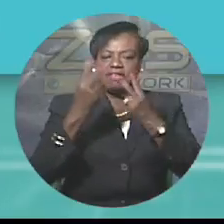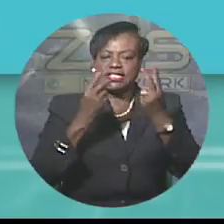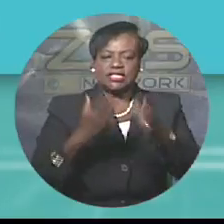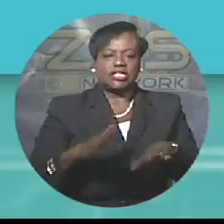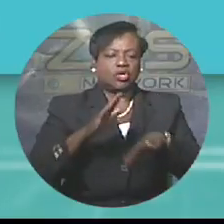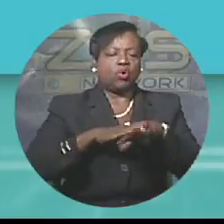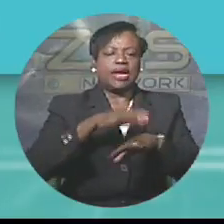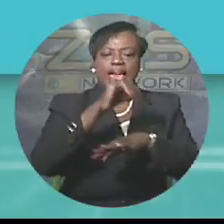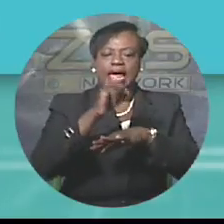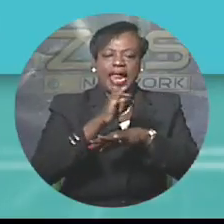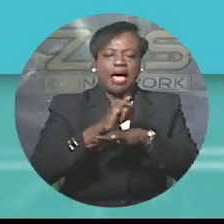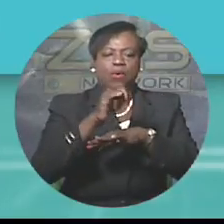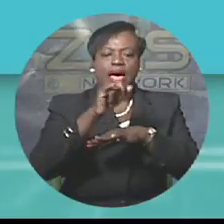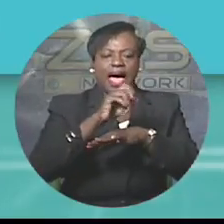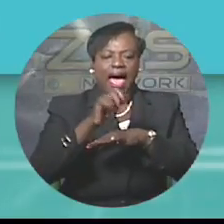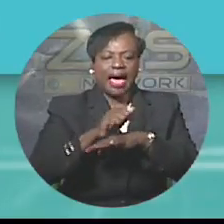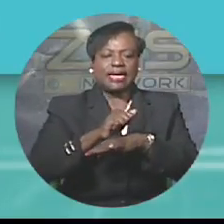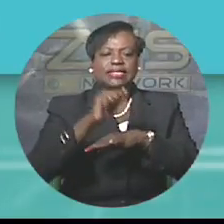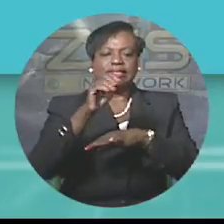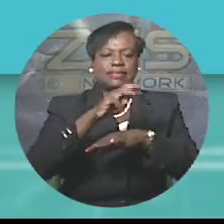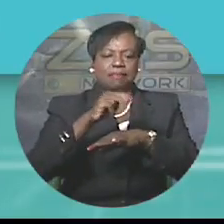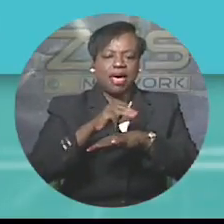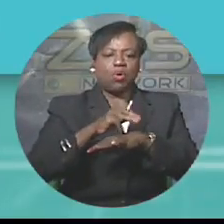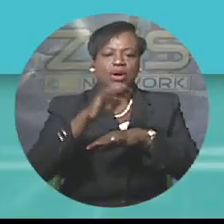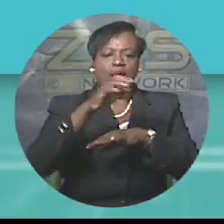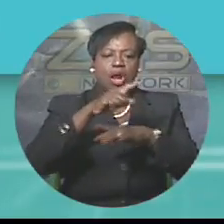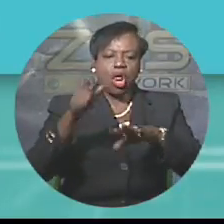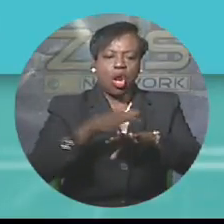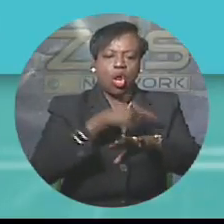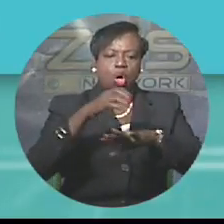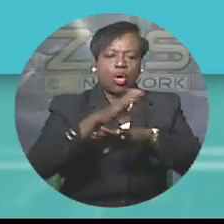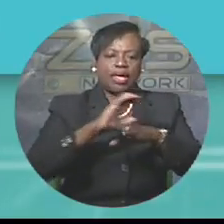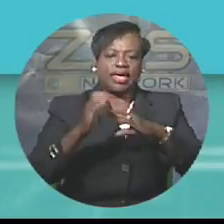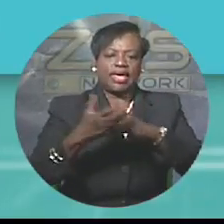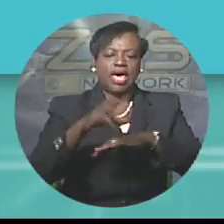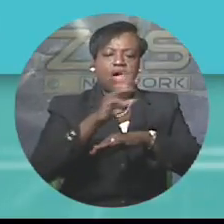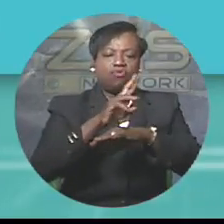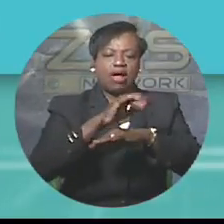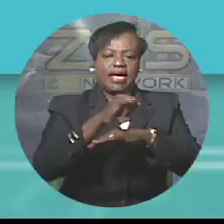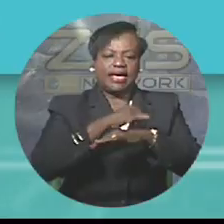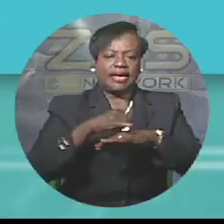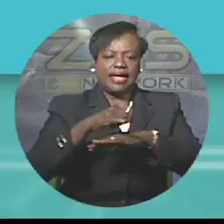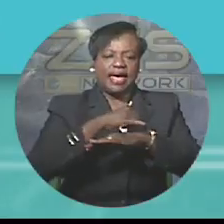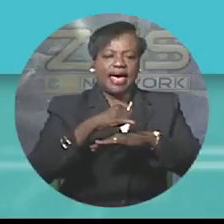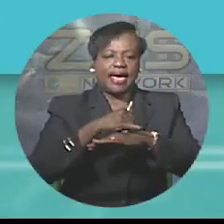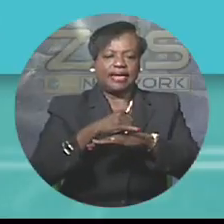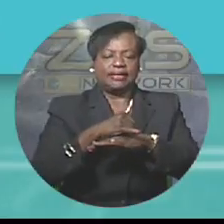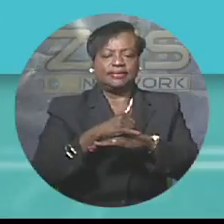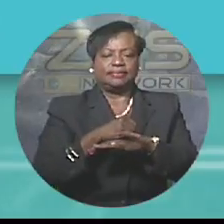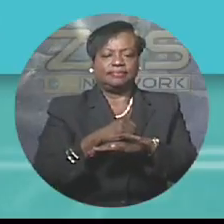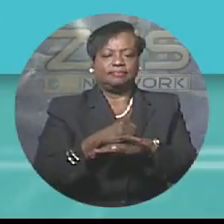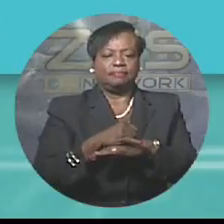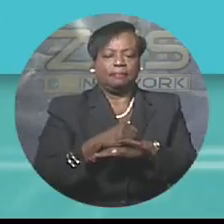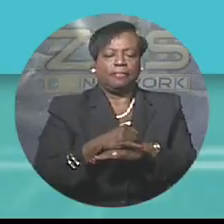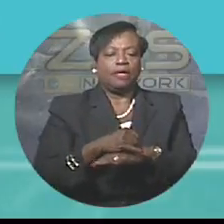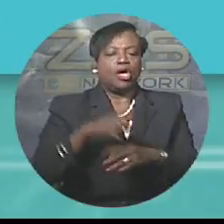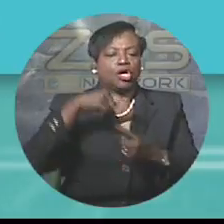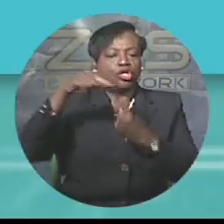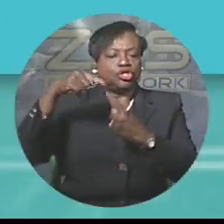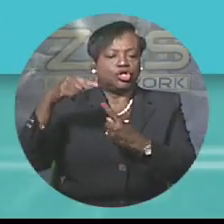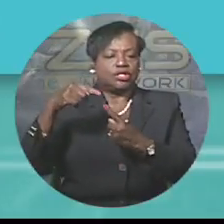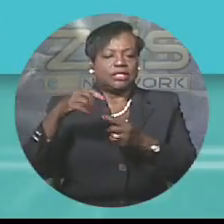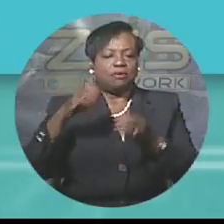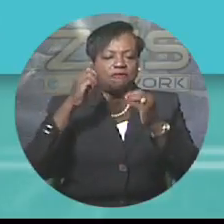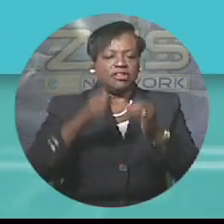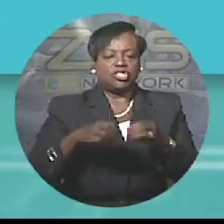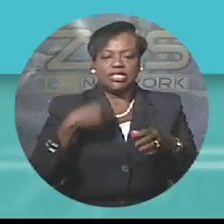Island, Mayaguana, Long Key, Samaniki, and Ragged Island, based on reports from various island administrators. Tourism officials further